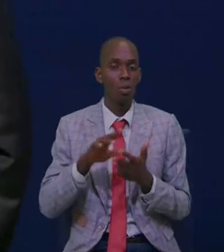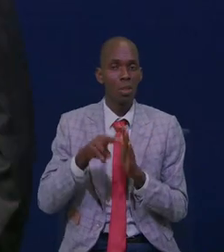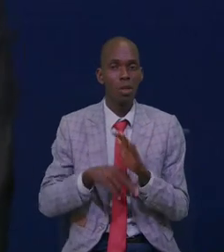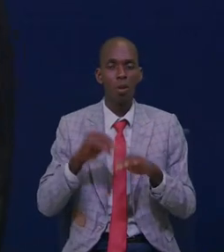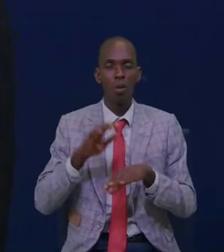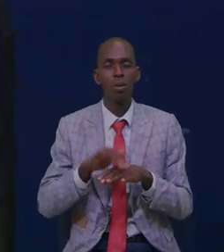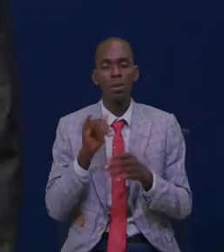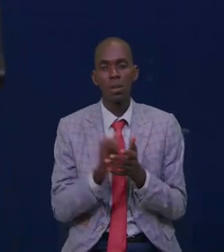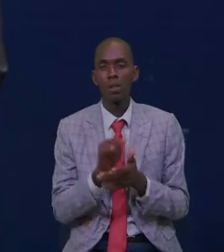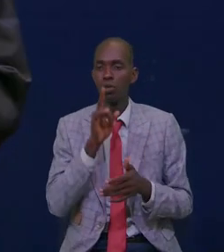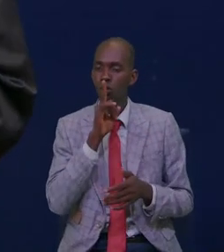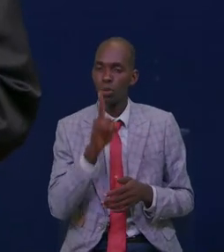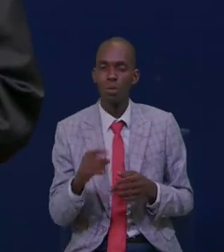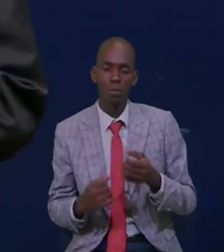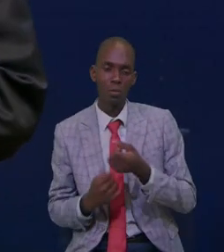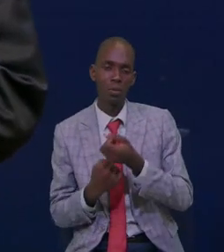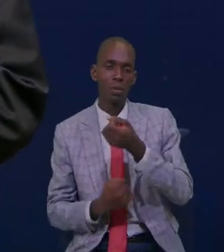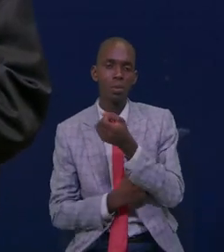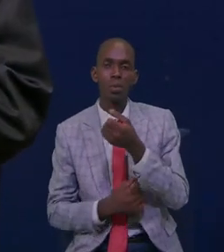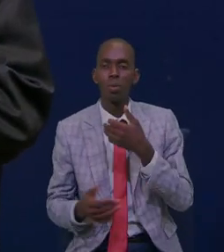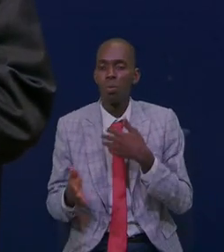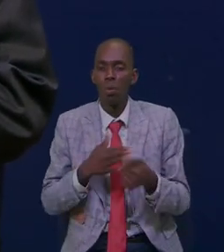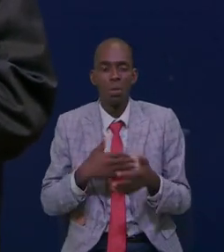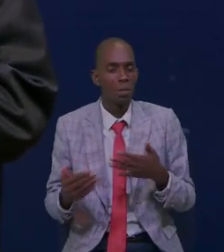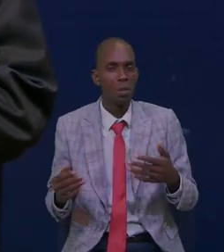that cornerstone. Whatever trials